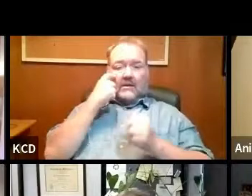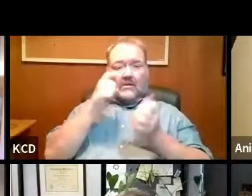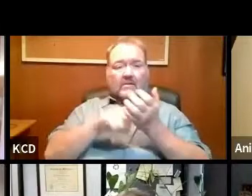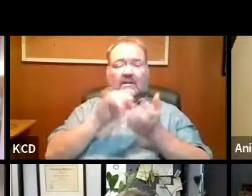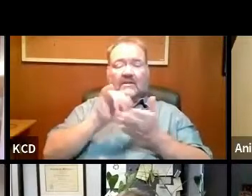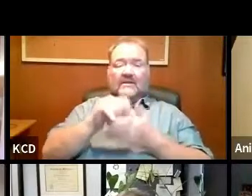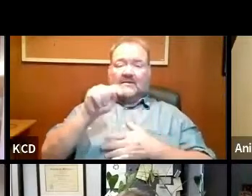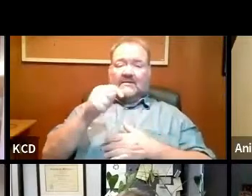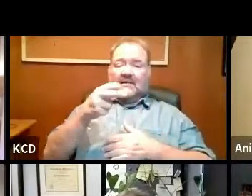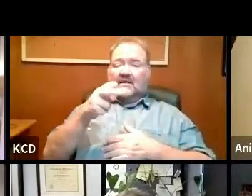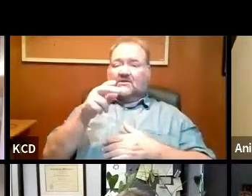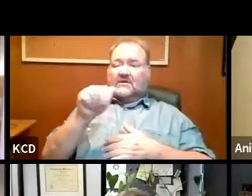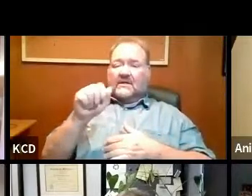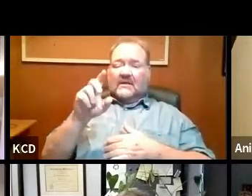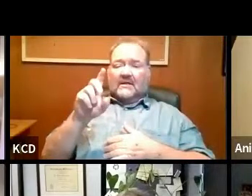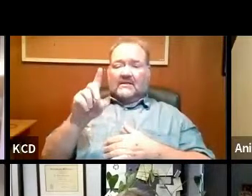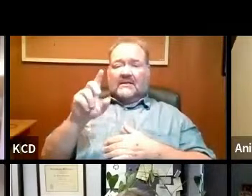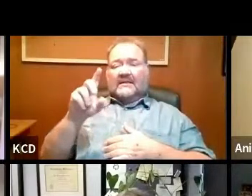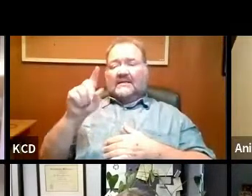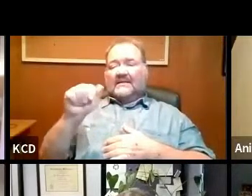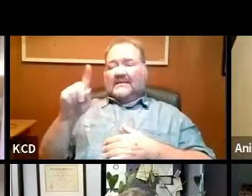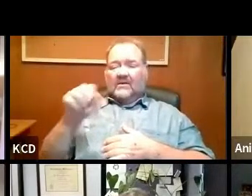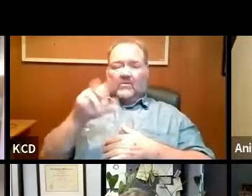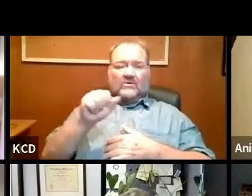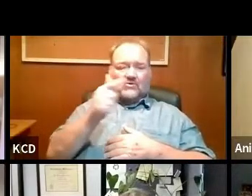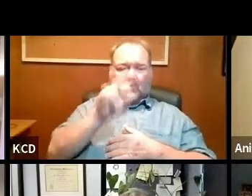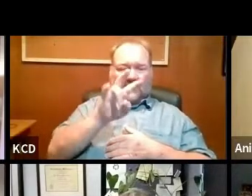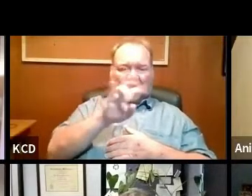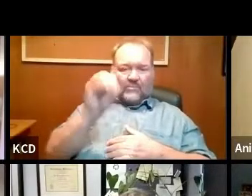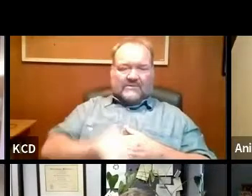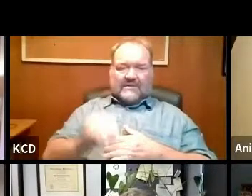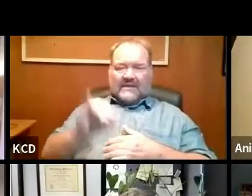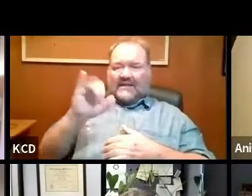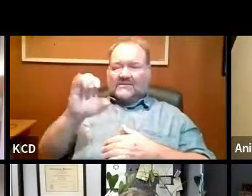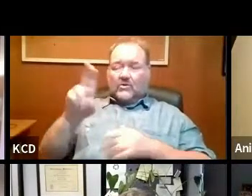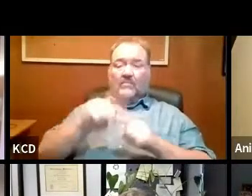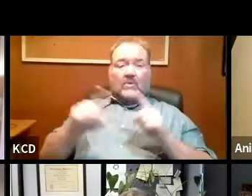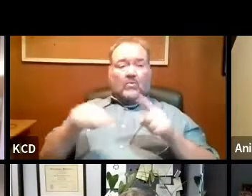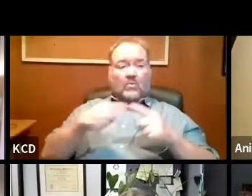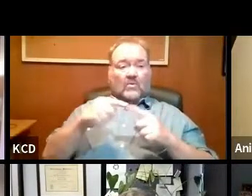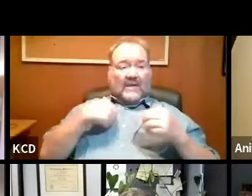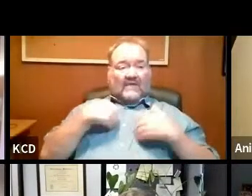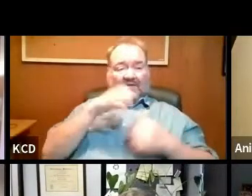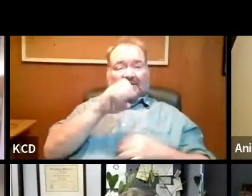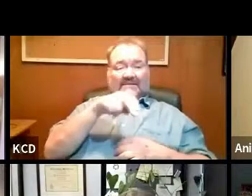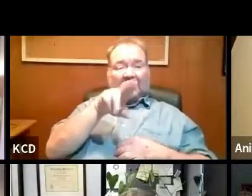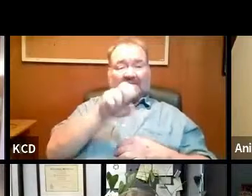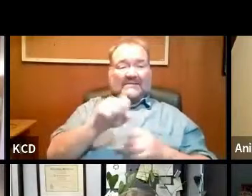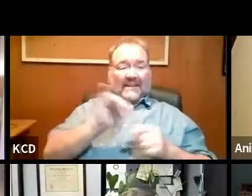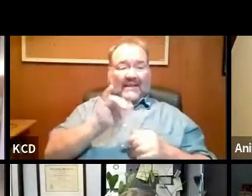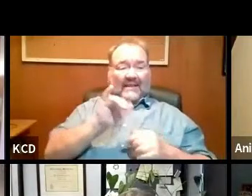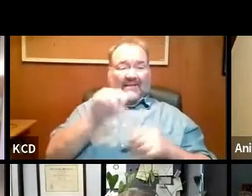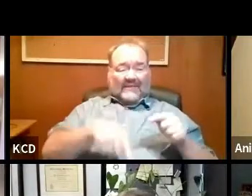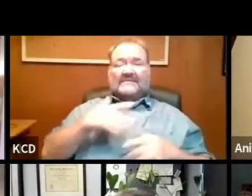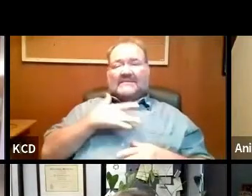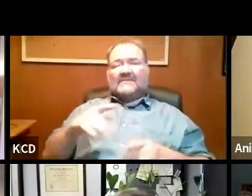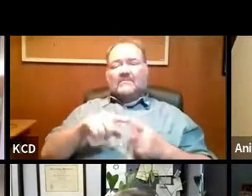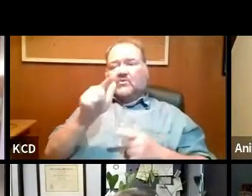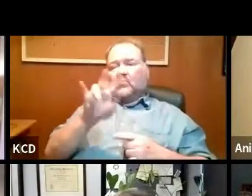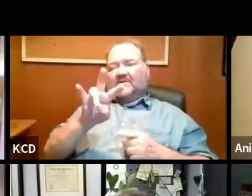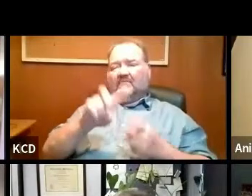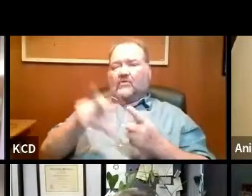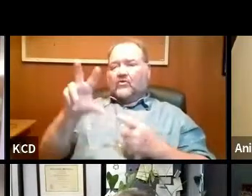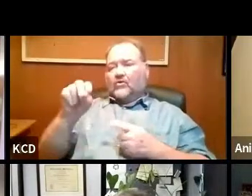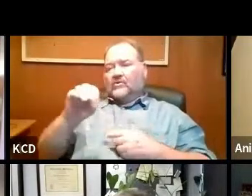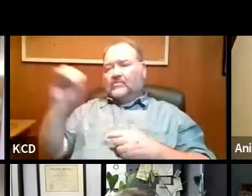THA data, it's about 27% ICU, but it tends to, when we have a census about like this, it tends to be in the 27 to 30%